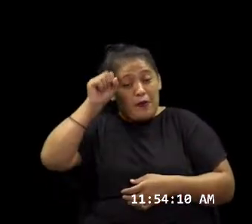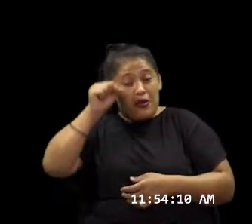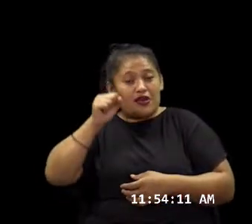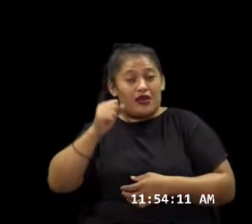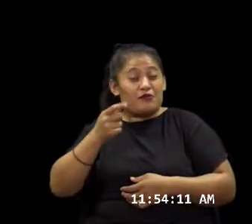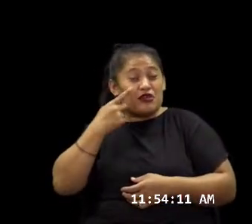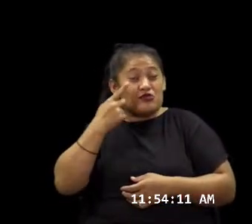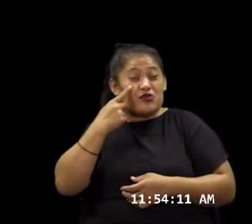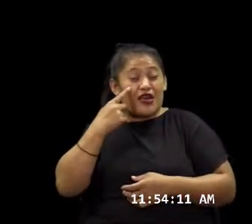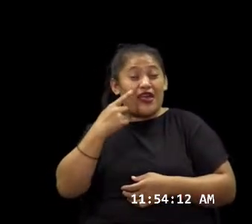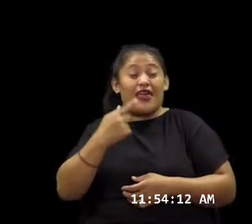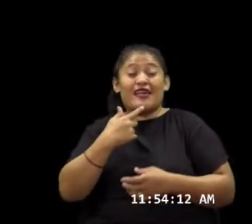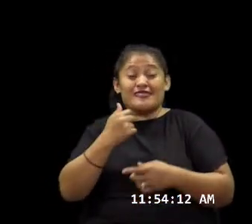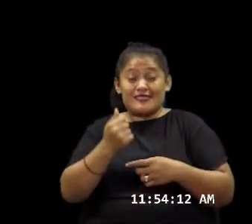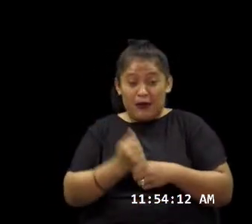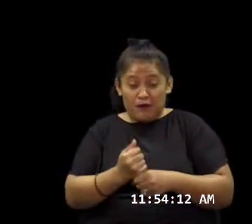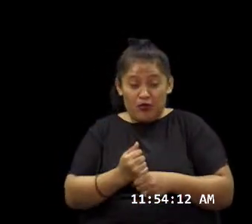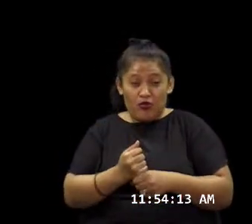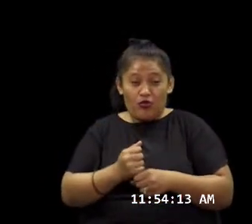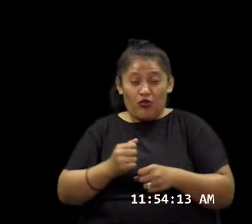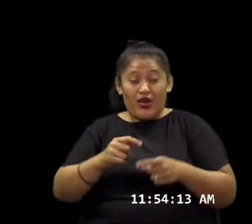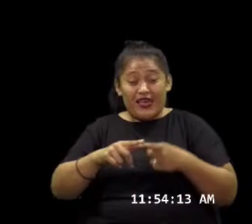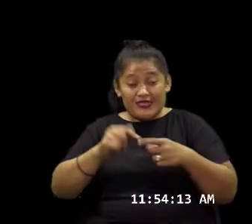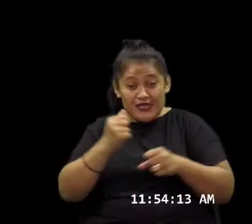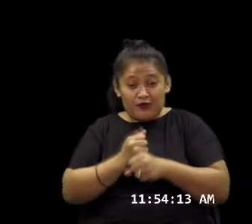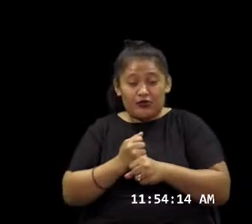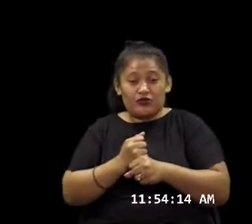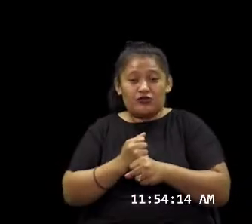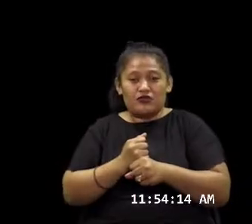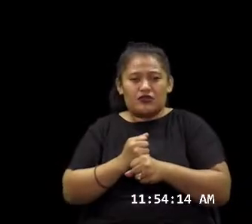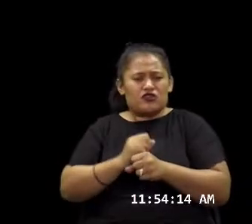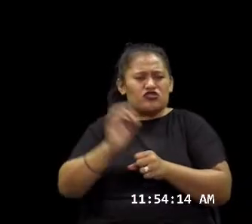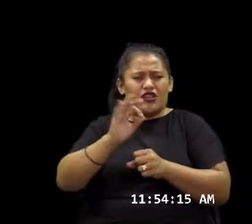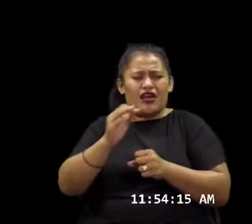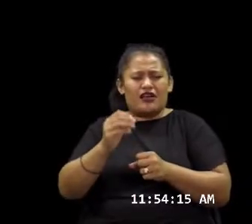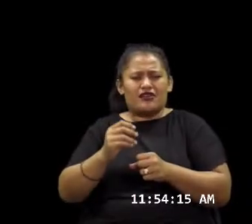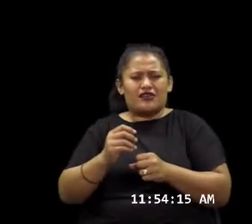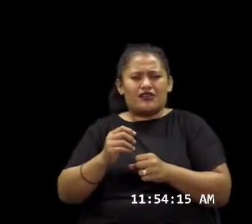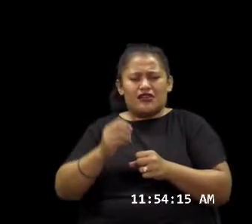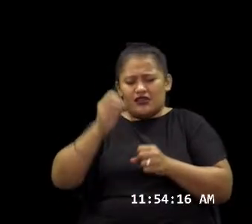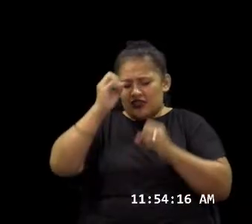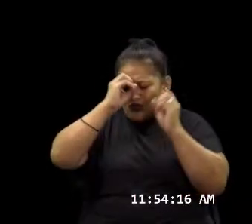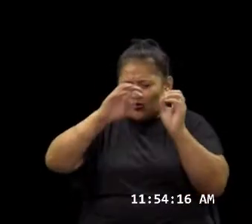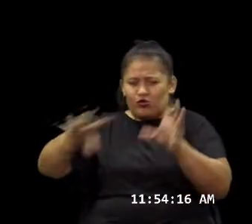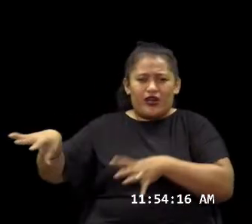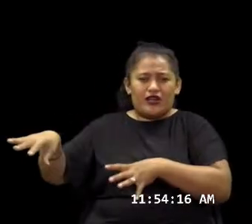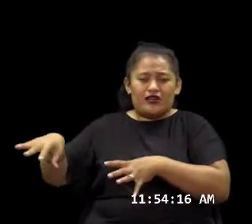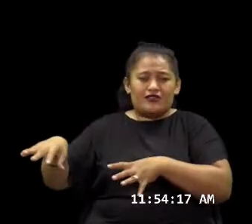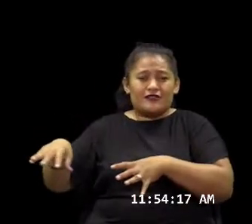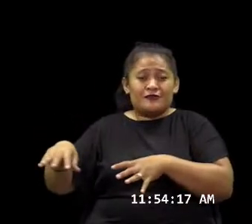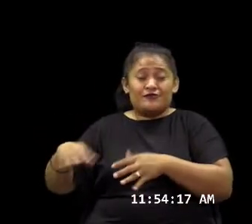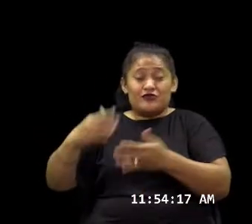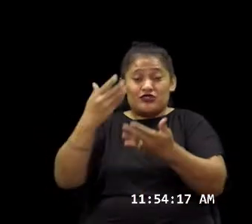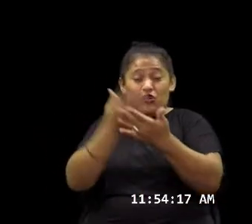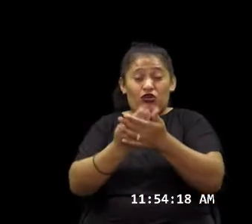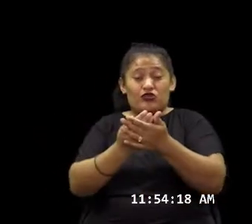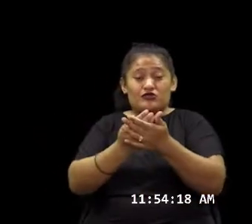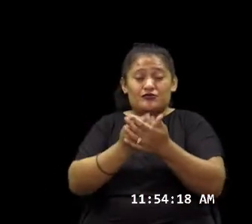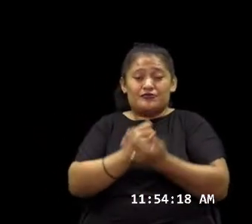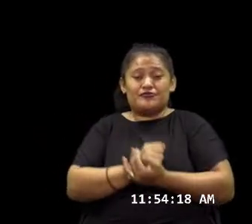by looking at the example, do not give away too much information in your